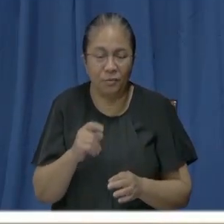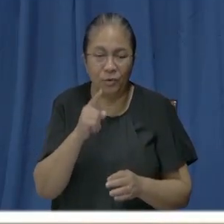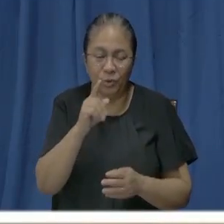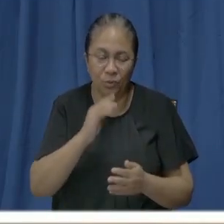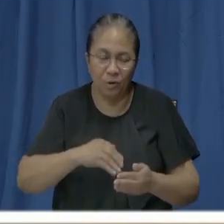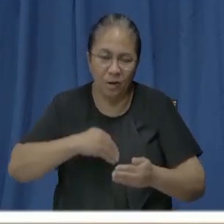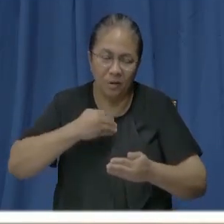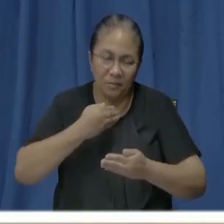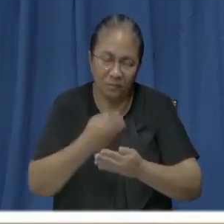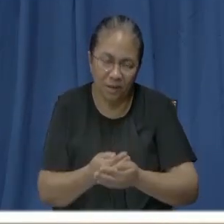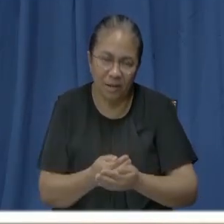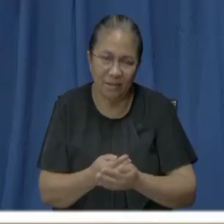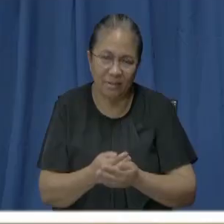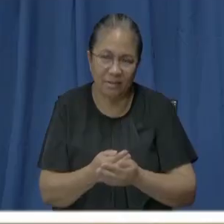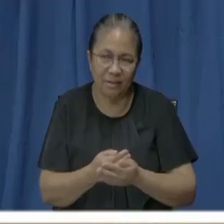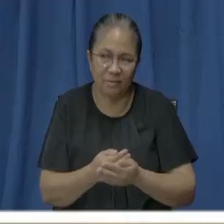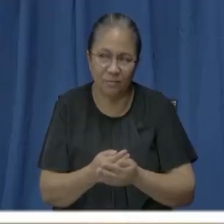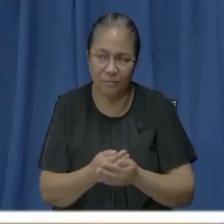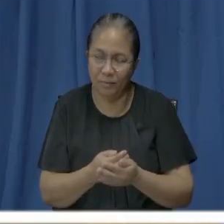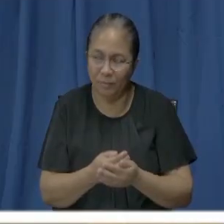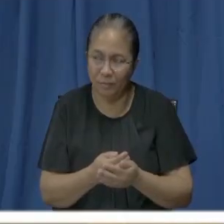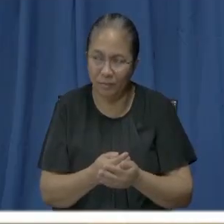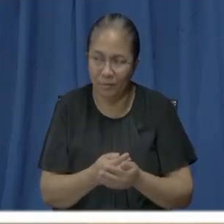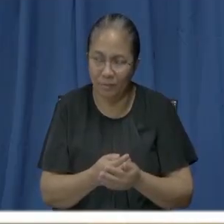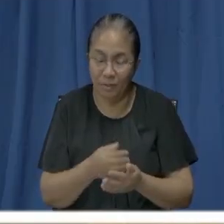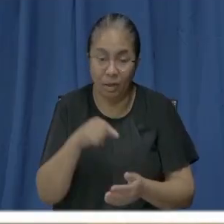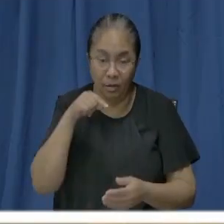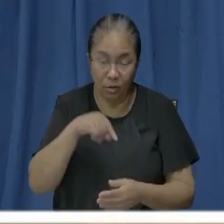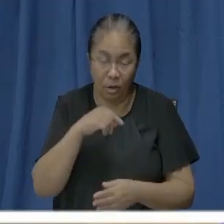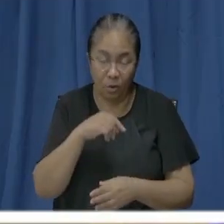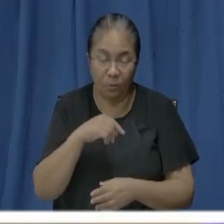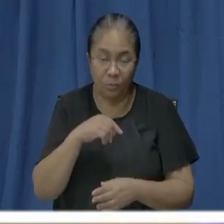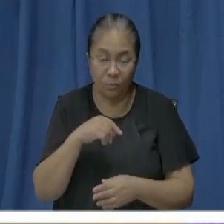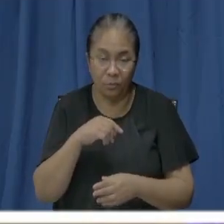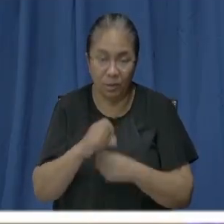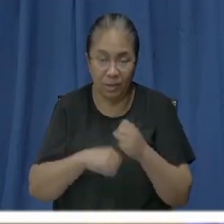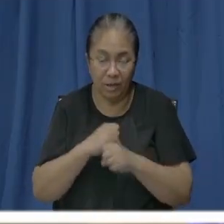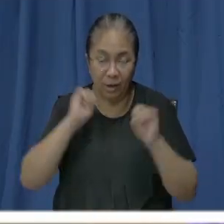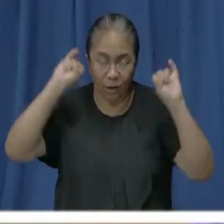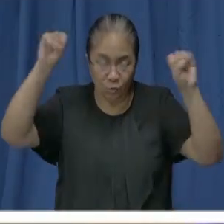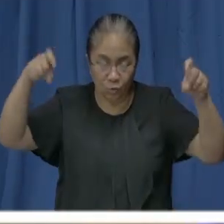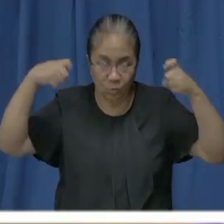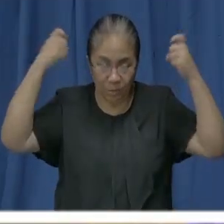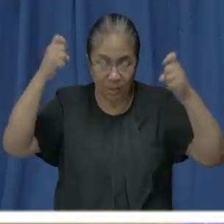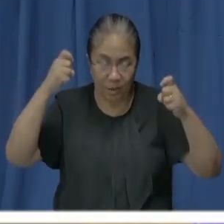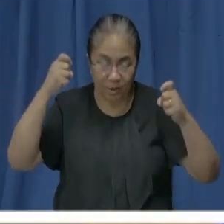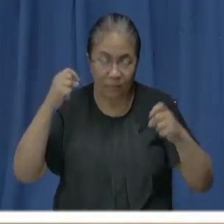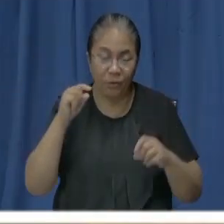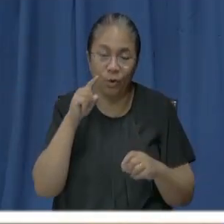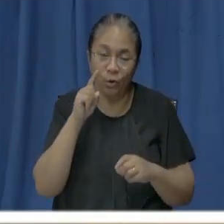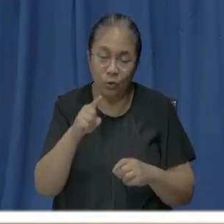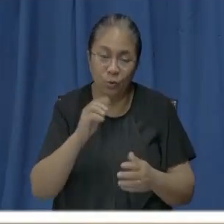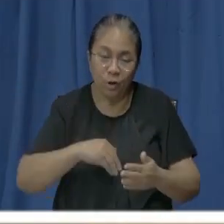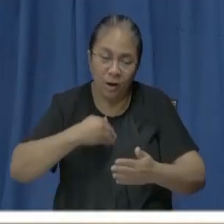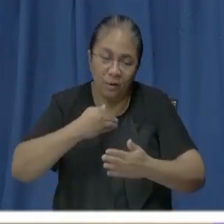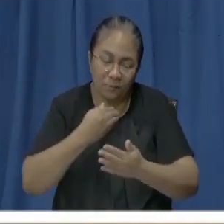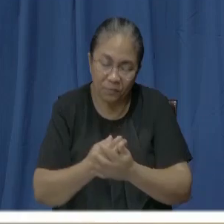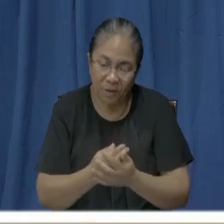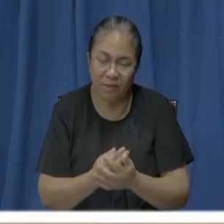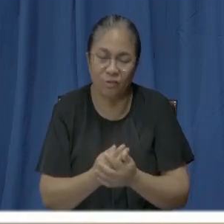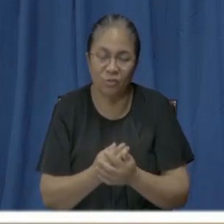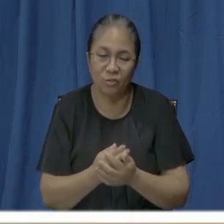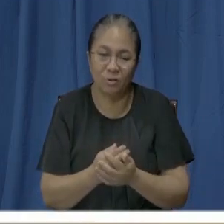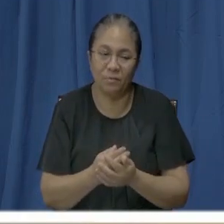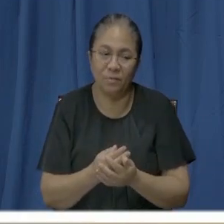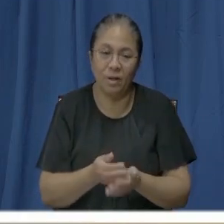reconciliation, and this is a jubilee year, and you do what is required for a plenary